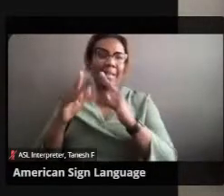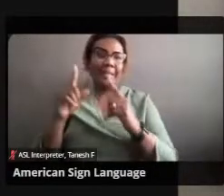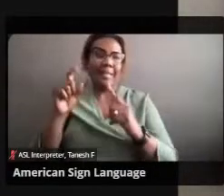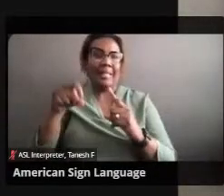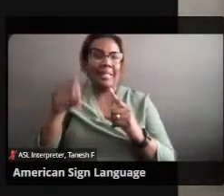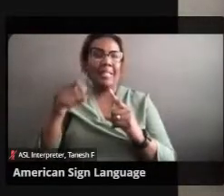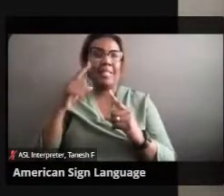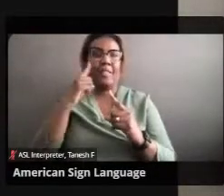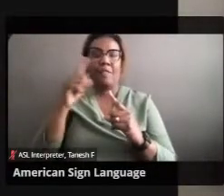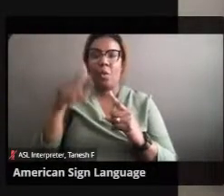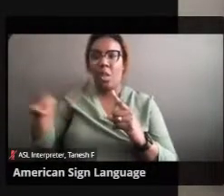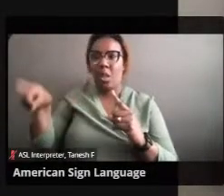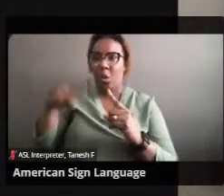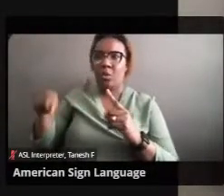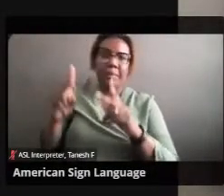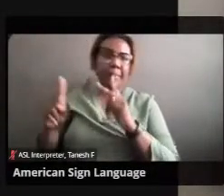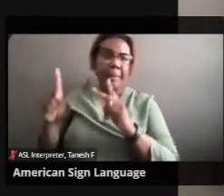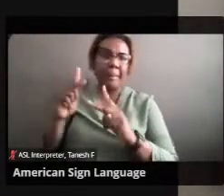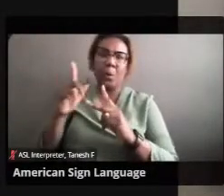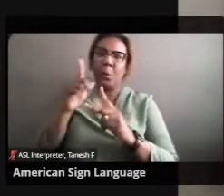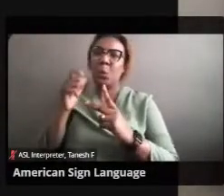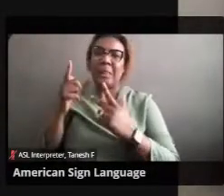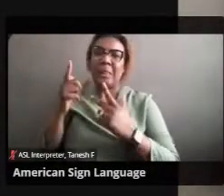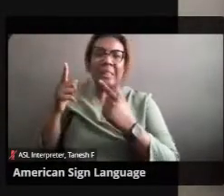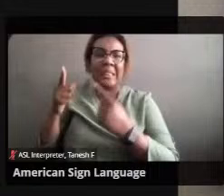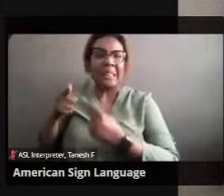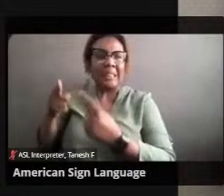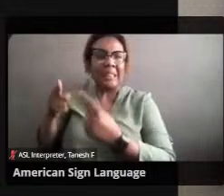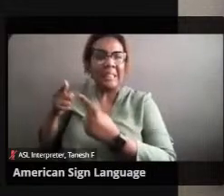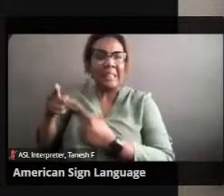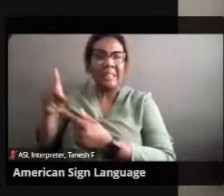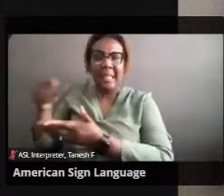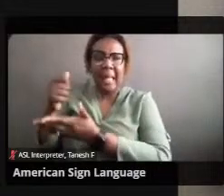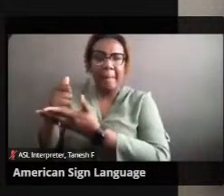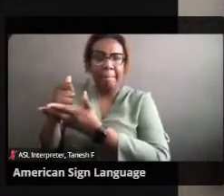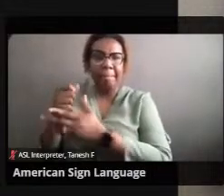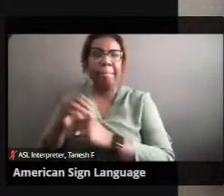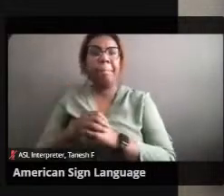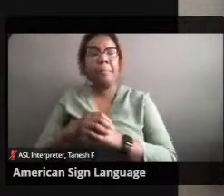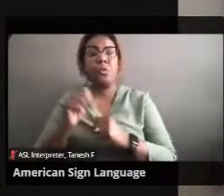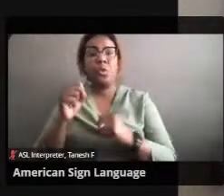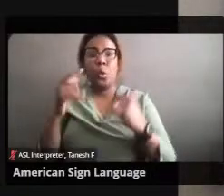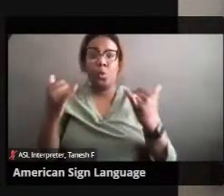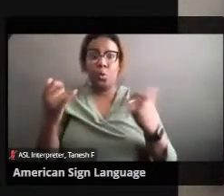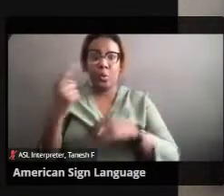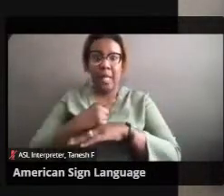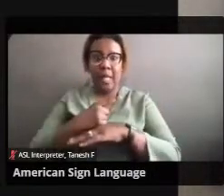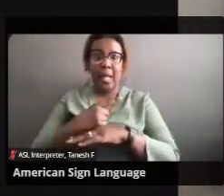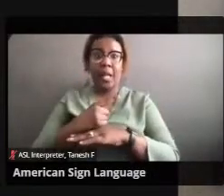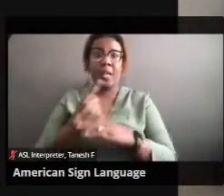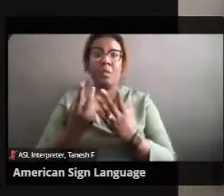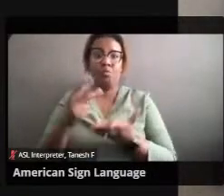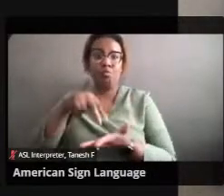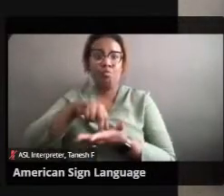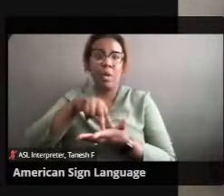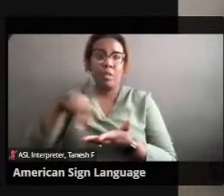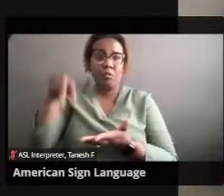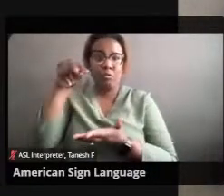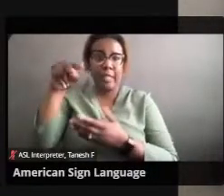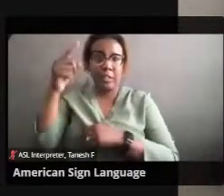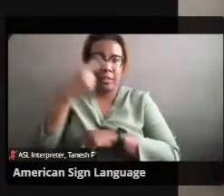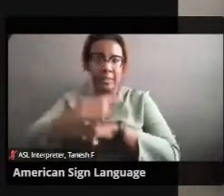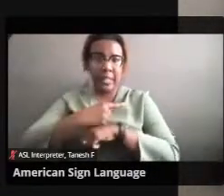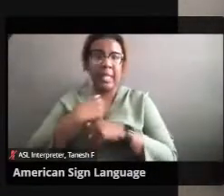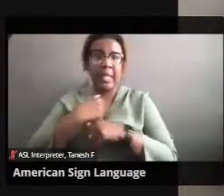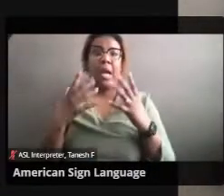of these, who are most of us. And so on this Resurrection Day, I want to pray words from Archbishop